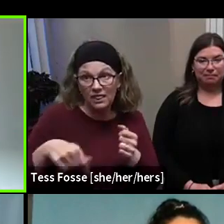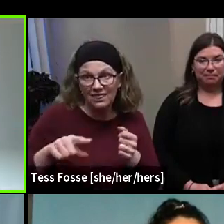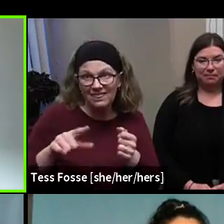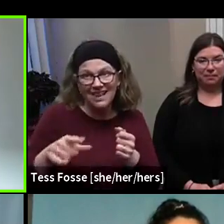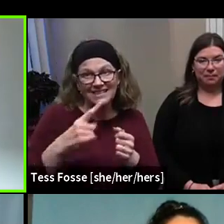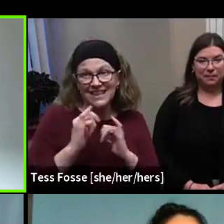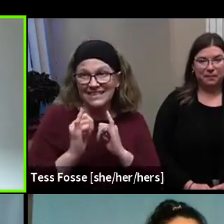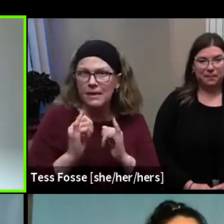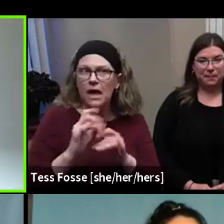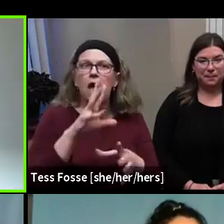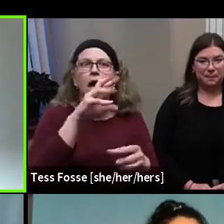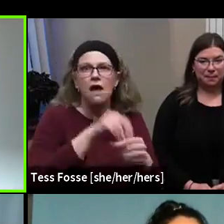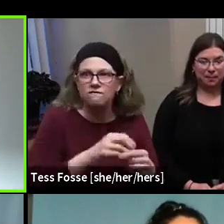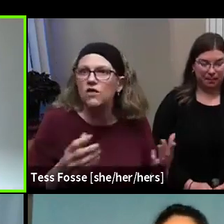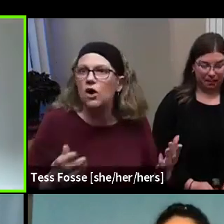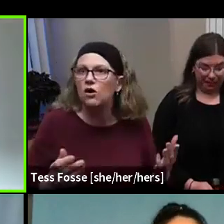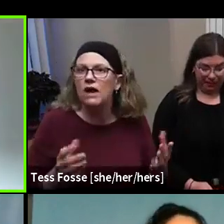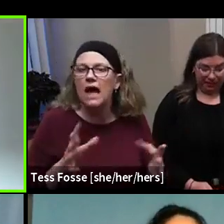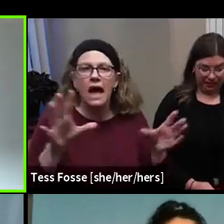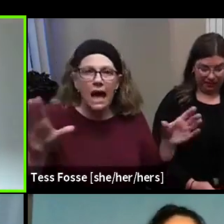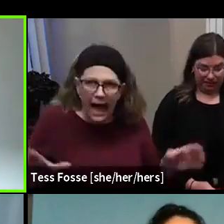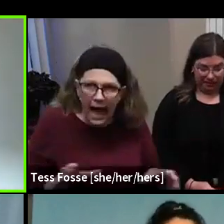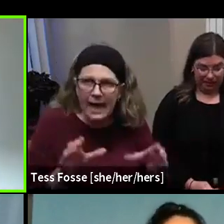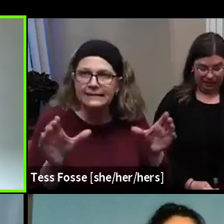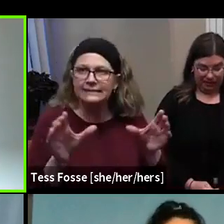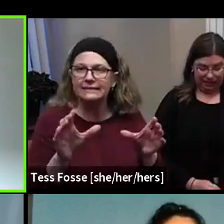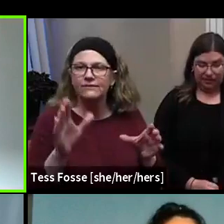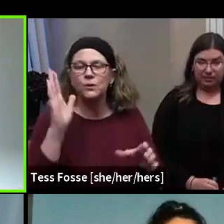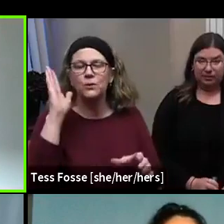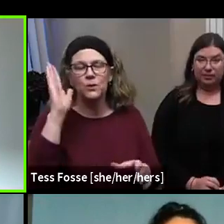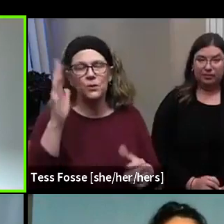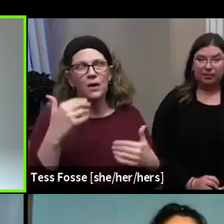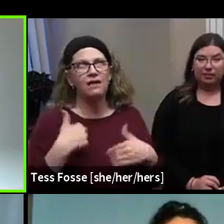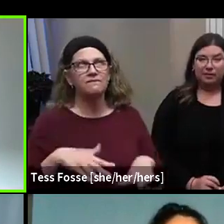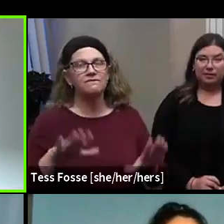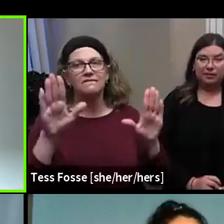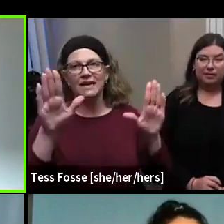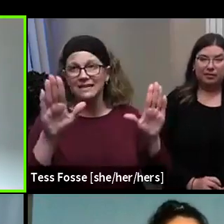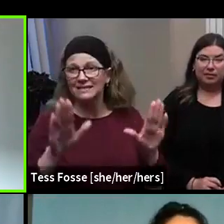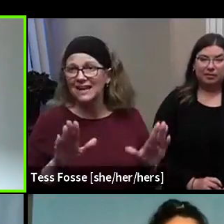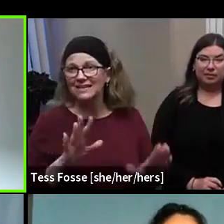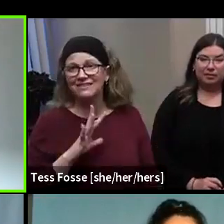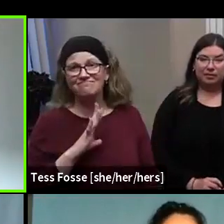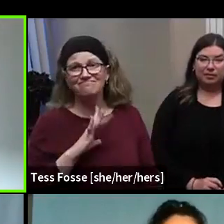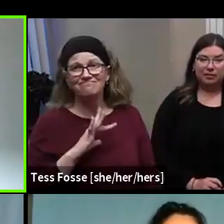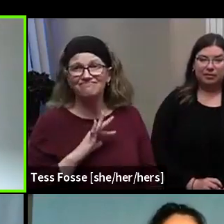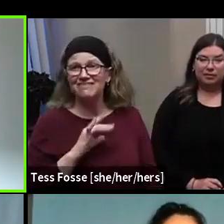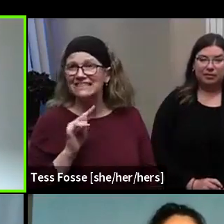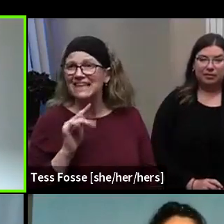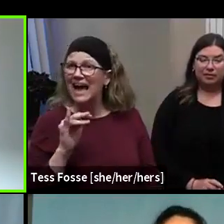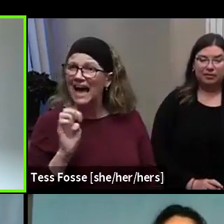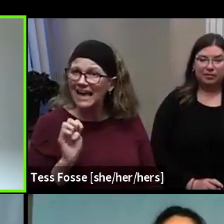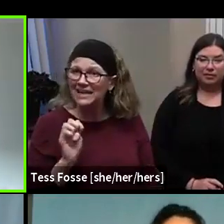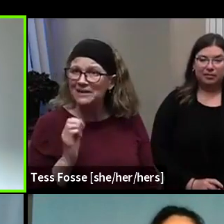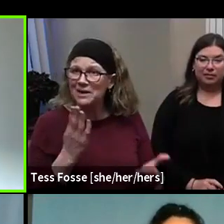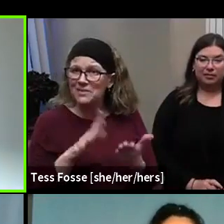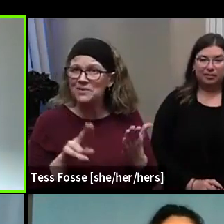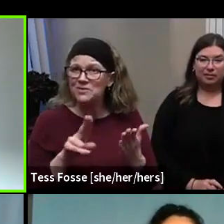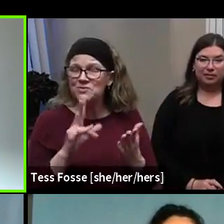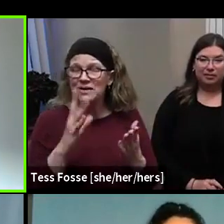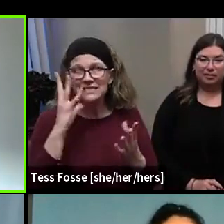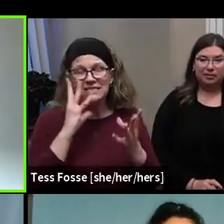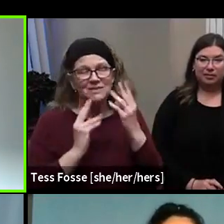what they say: be involved, be active, and you will have a fantastic, phenomenal time. And your experience will be